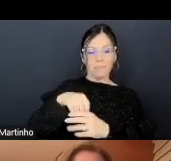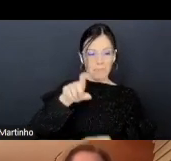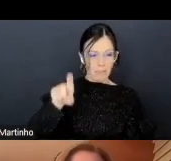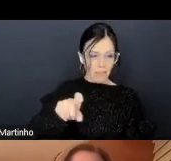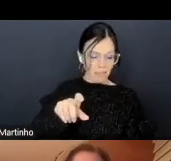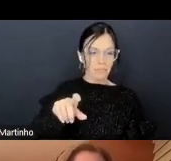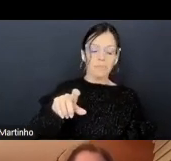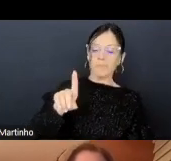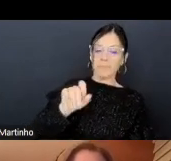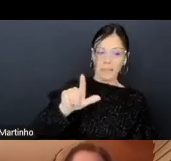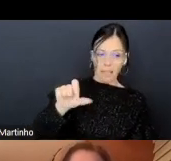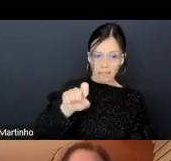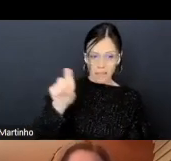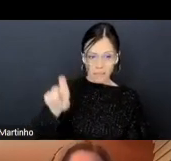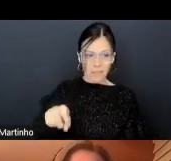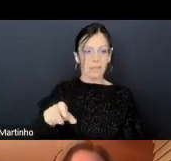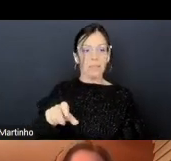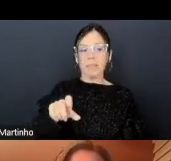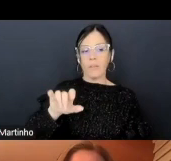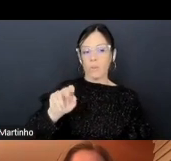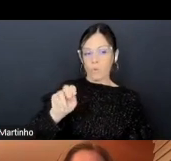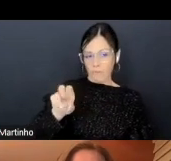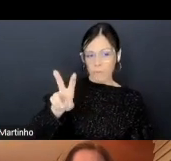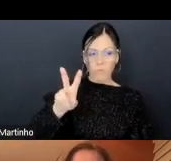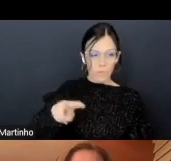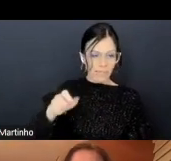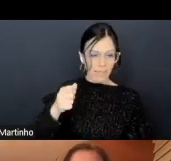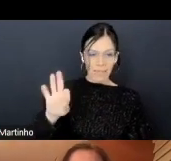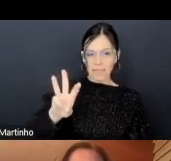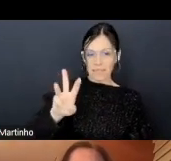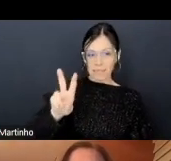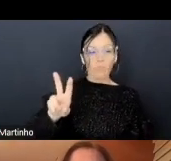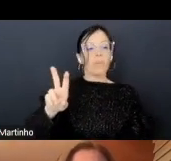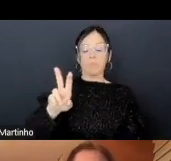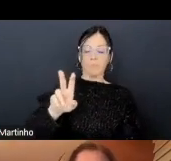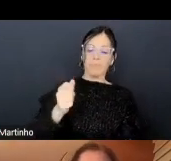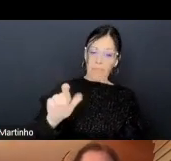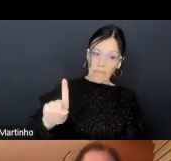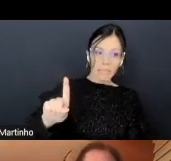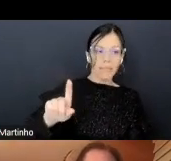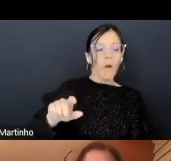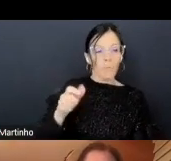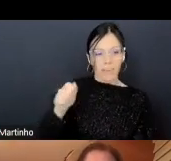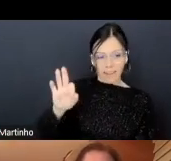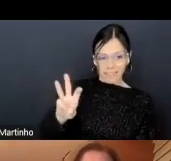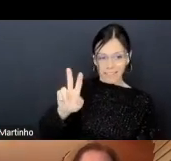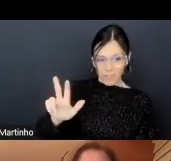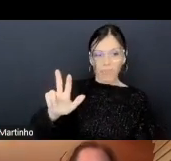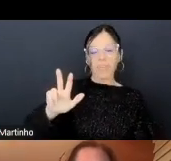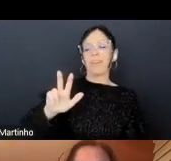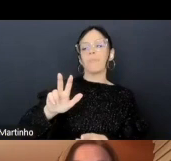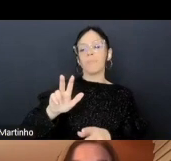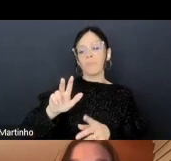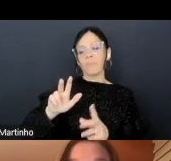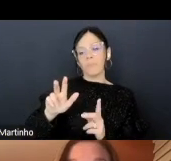november 22nd 1963. certain physician experts have conjectured that the ability of his brace to